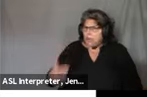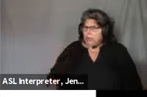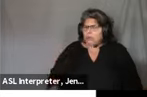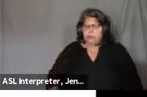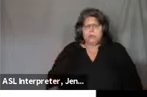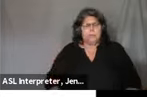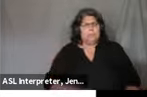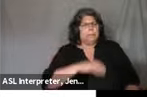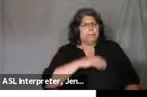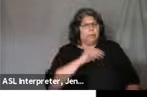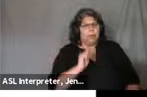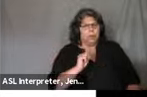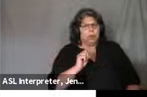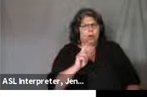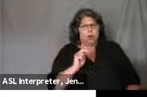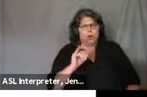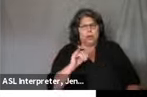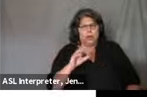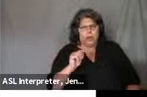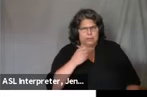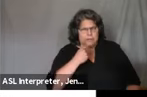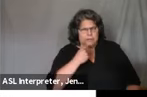Eminent domain is